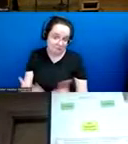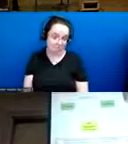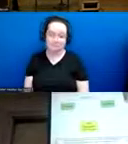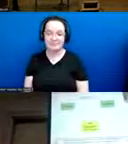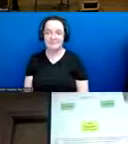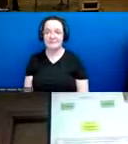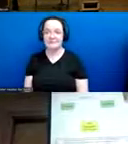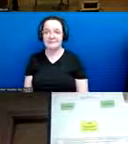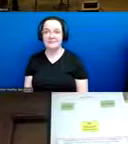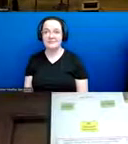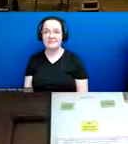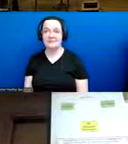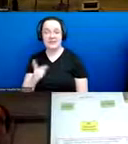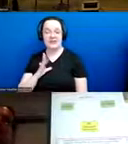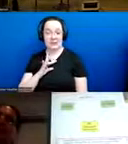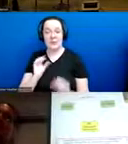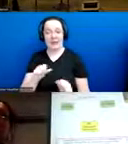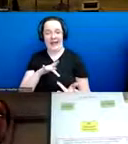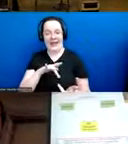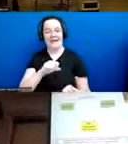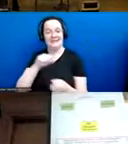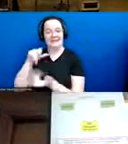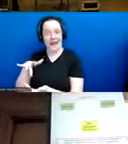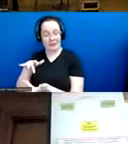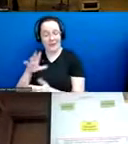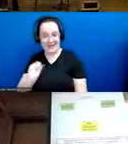it's cool, we can do teleportation, and this is something really nice because